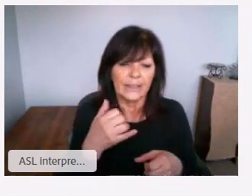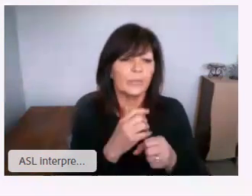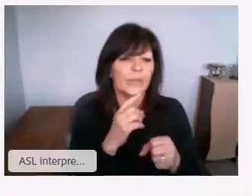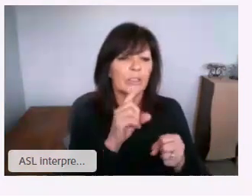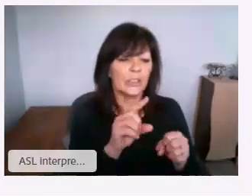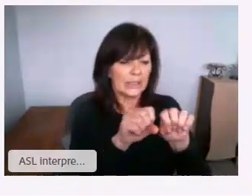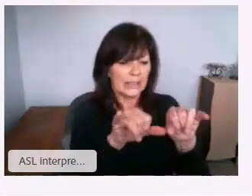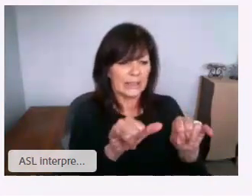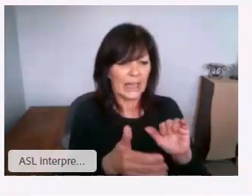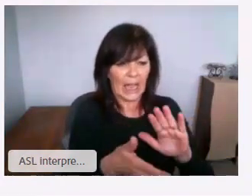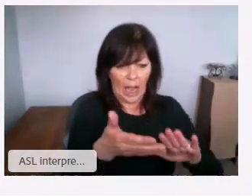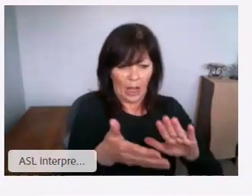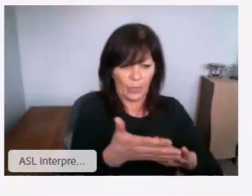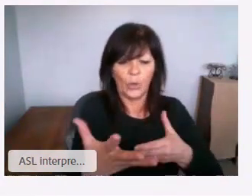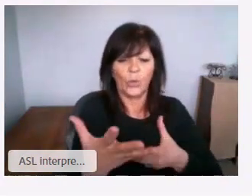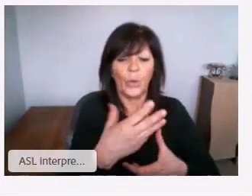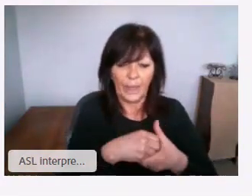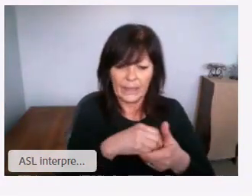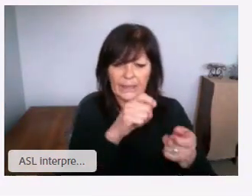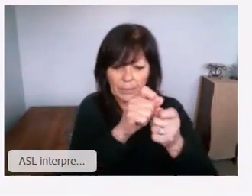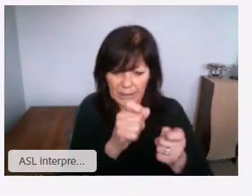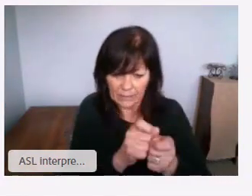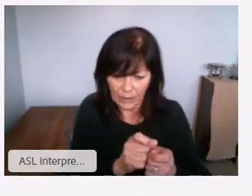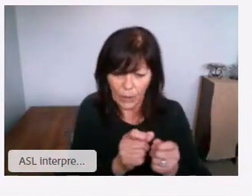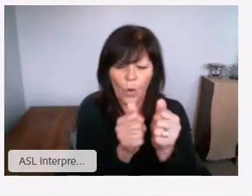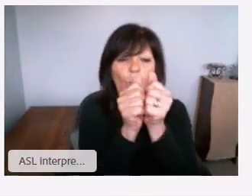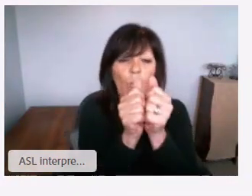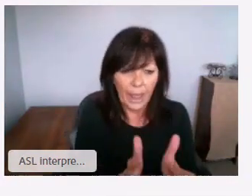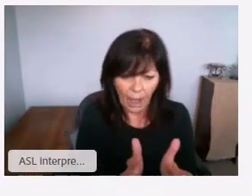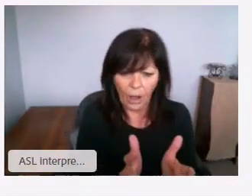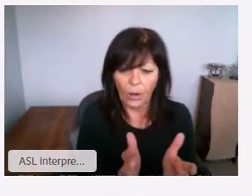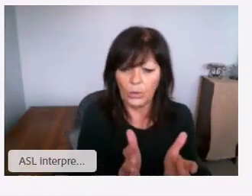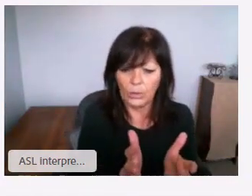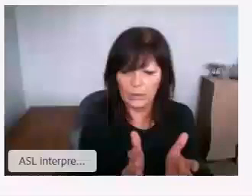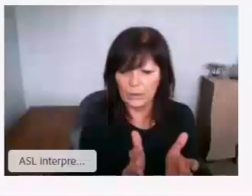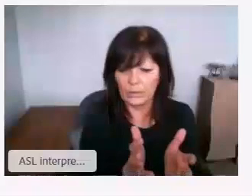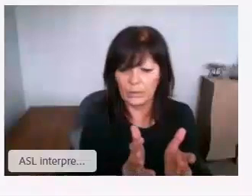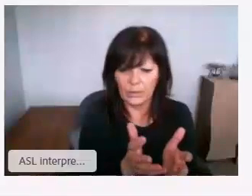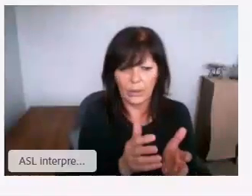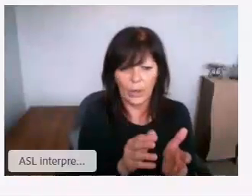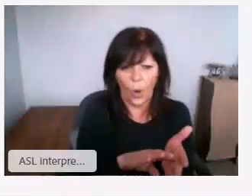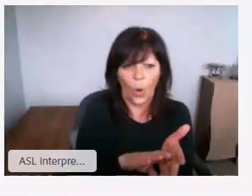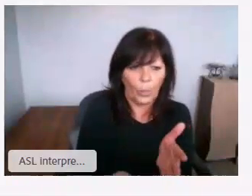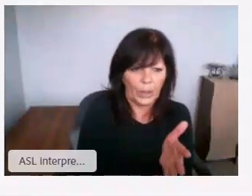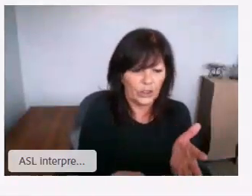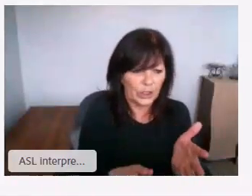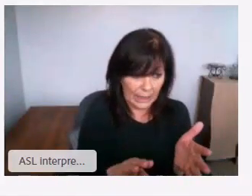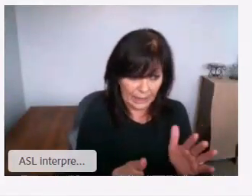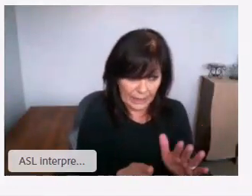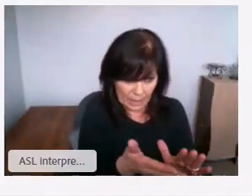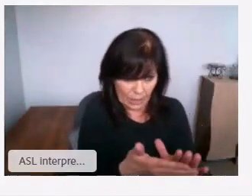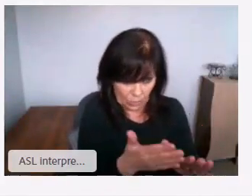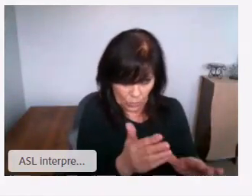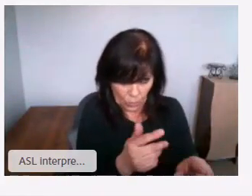the performance specifications without fault or omission, and the system works as expected.